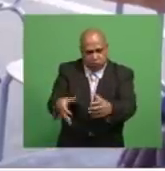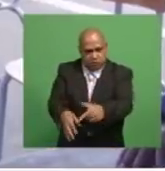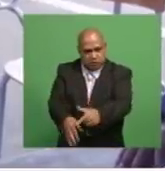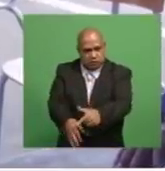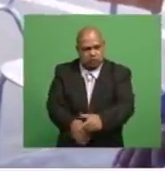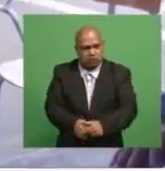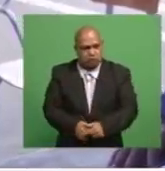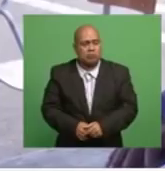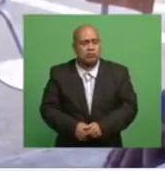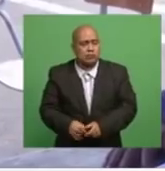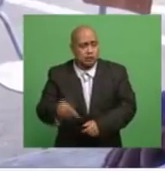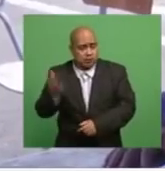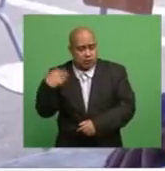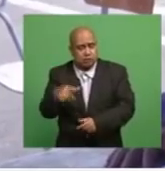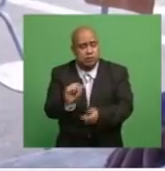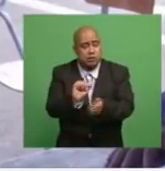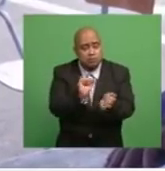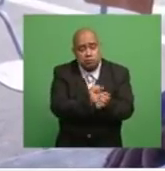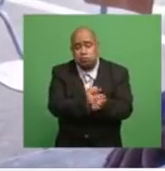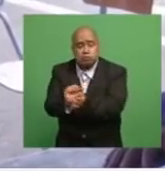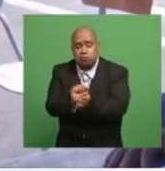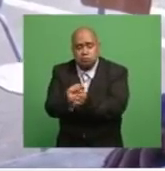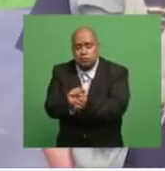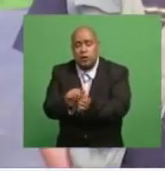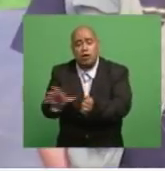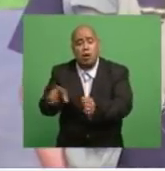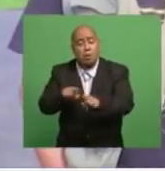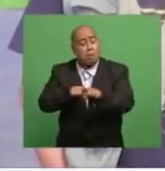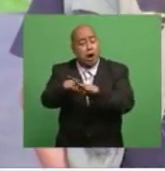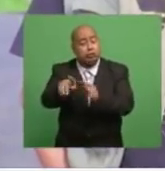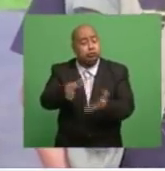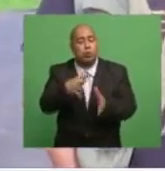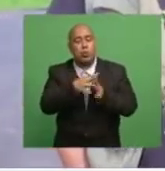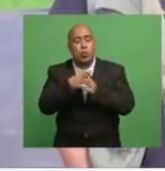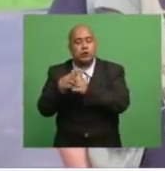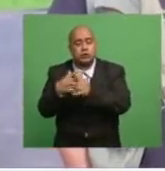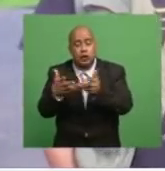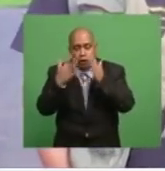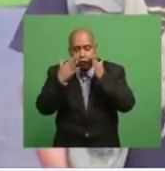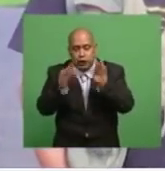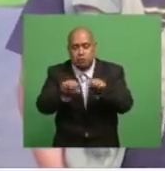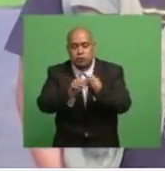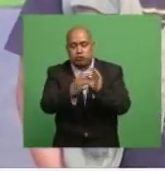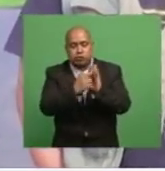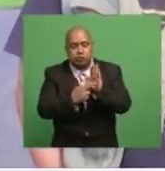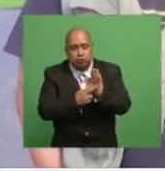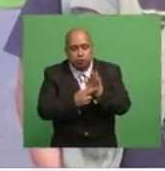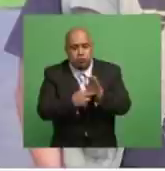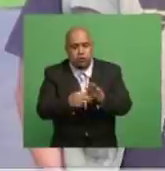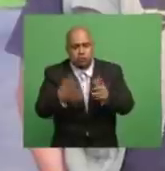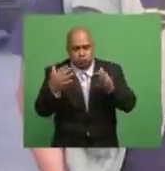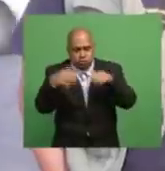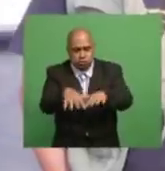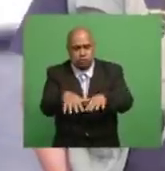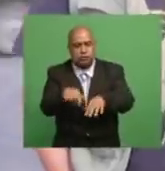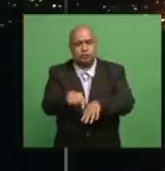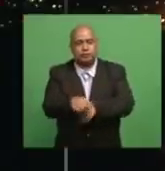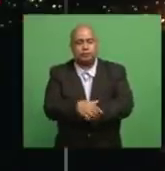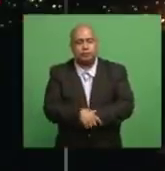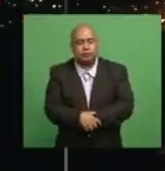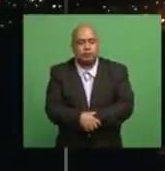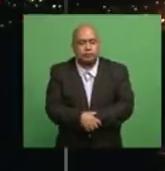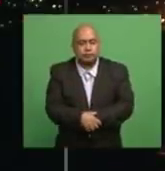came from the Western Division, with 33 for curfew breaches and 24 for social gatherings. Maggie Boyle, FBC